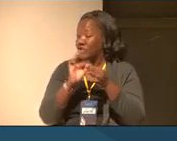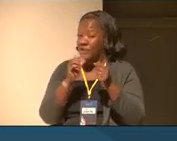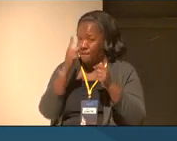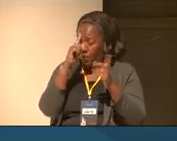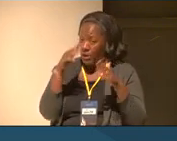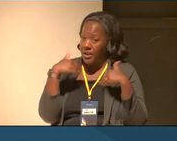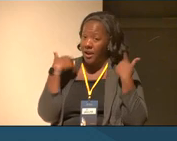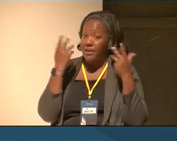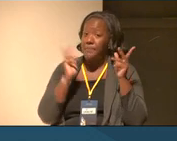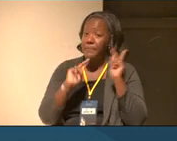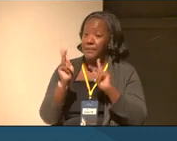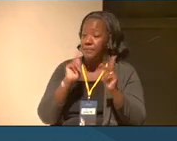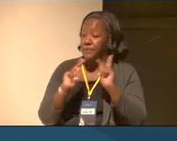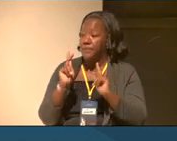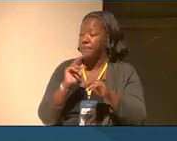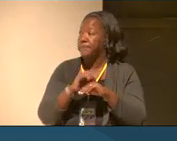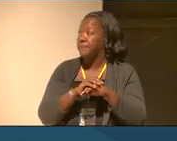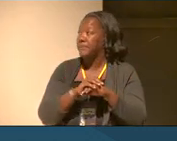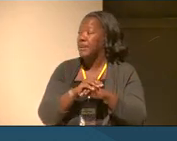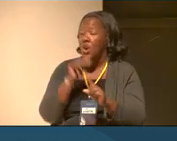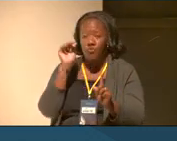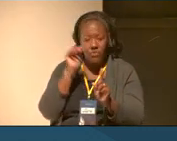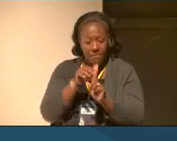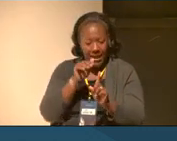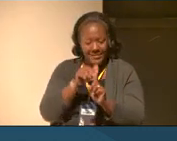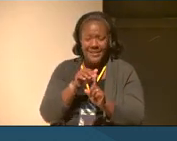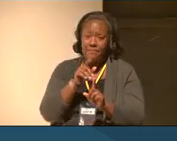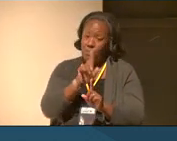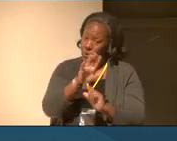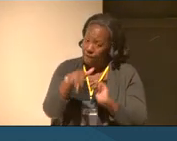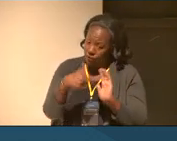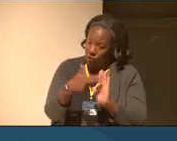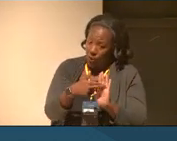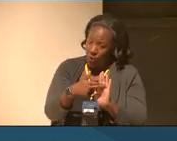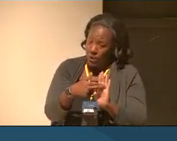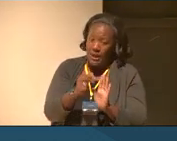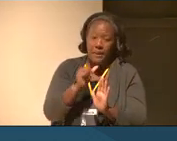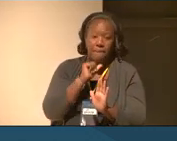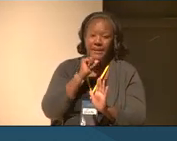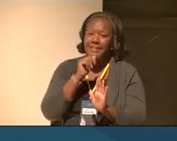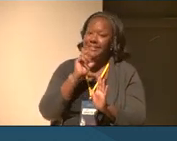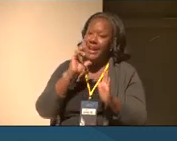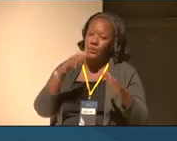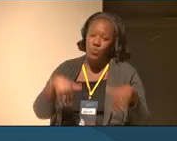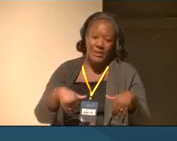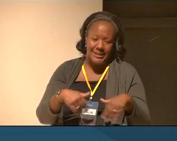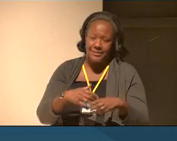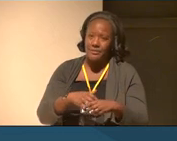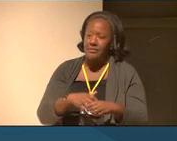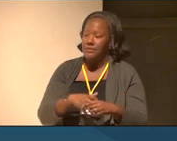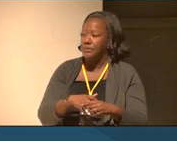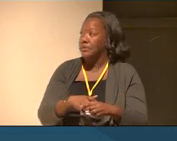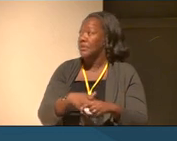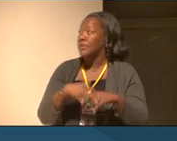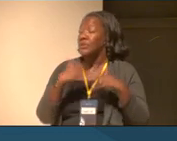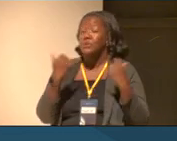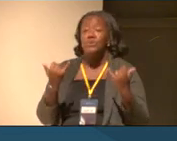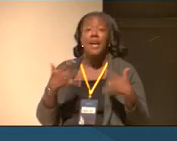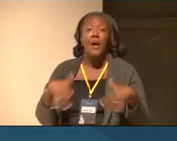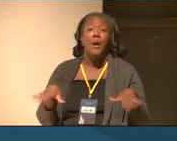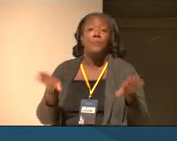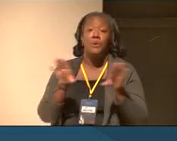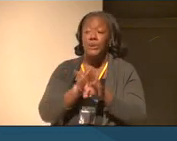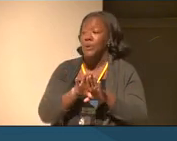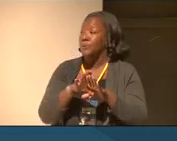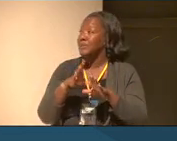young people, is to remind them not only they have a role to play, but it's not too late. And so with that, I'd like to close, and